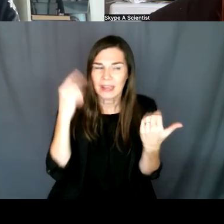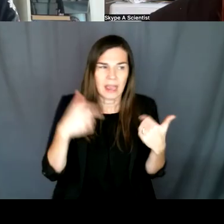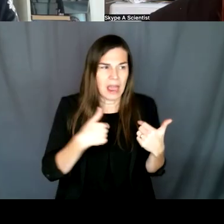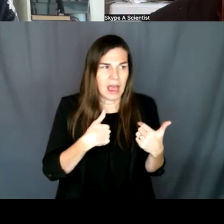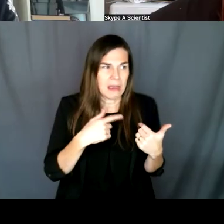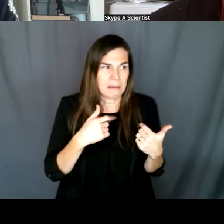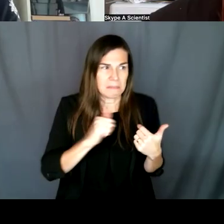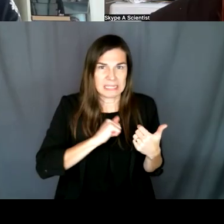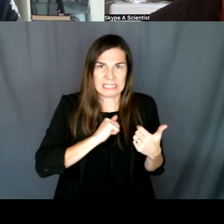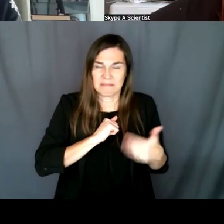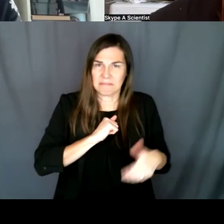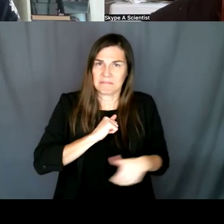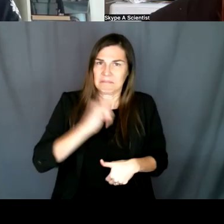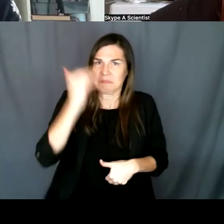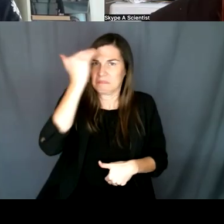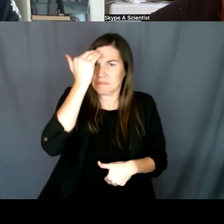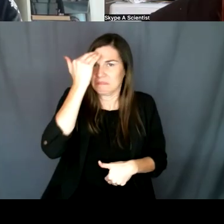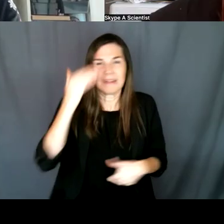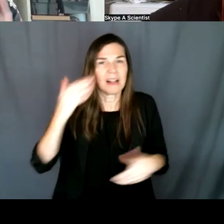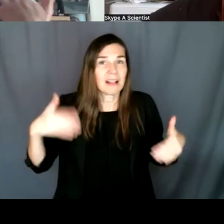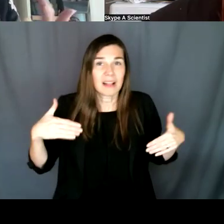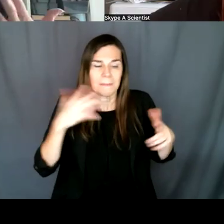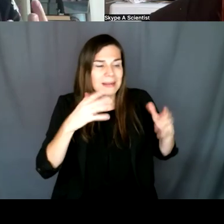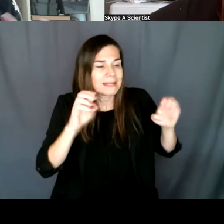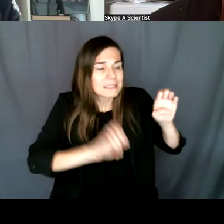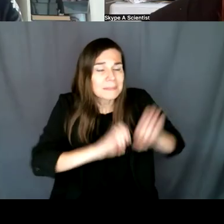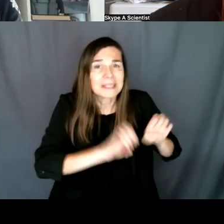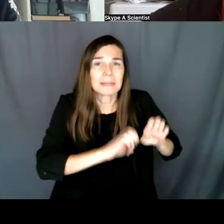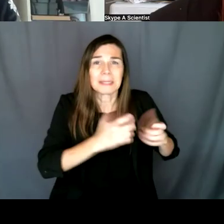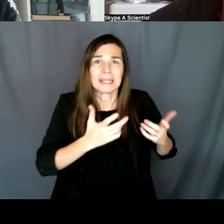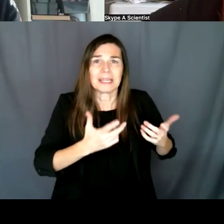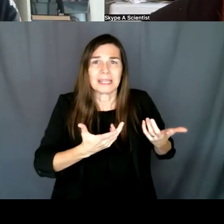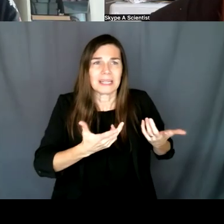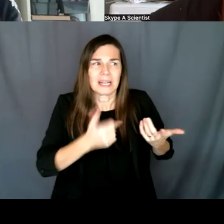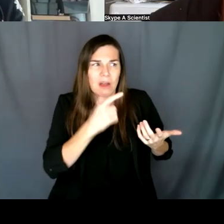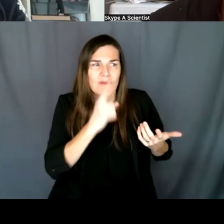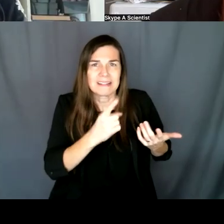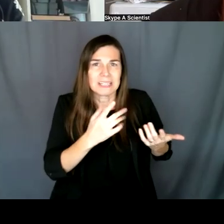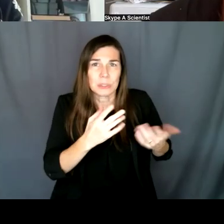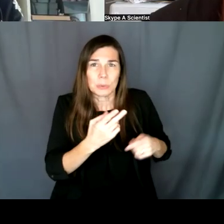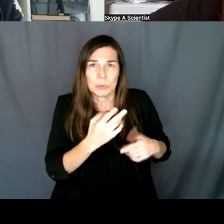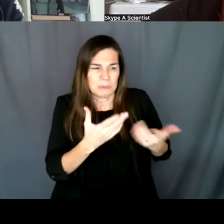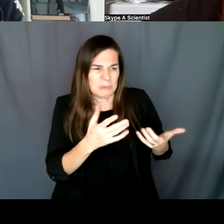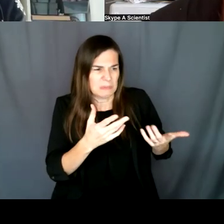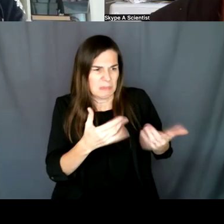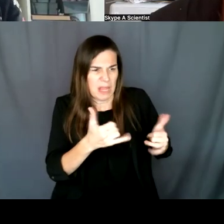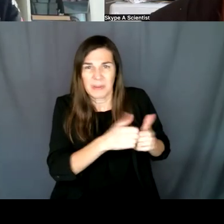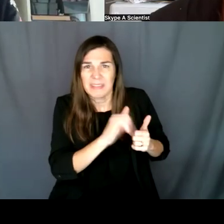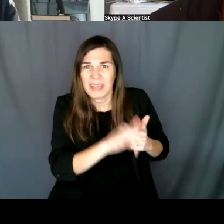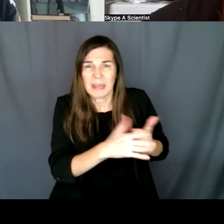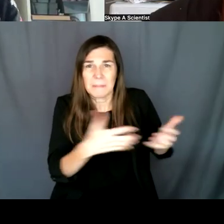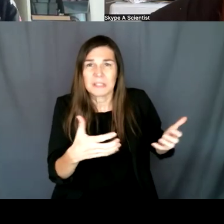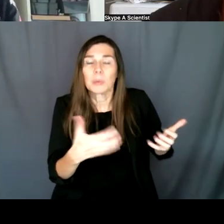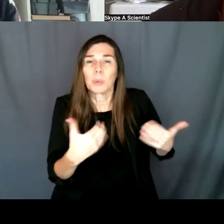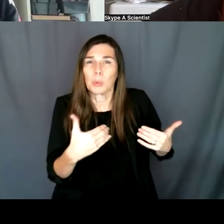of intuition for, because I hadn't experimented with it, I didn't live with it very much. Electricity and magnetism was really hard for